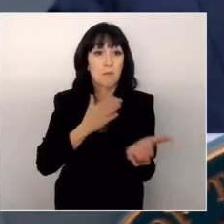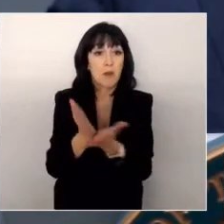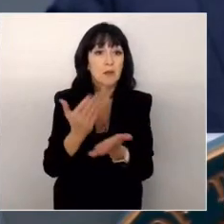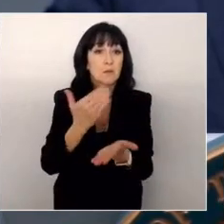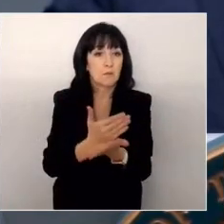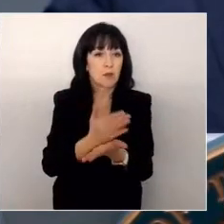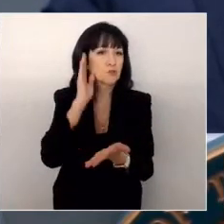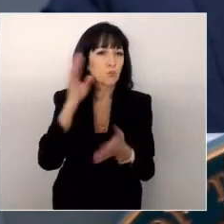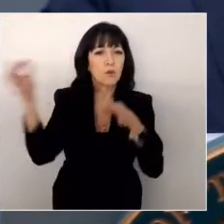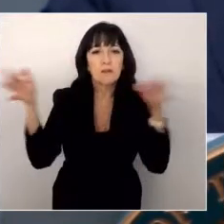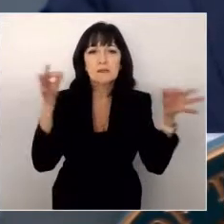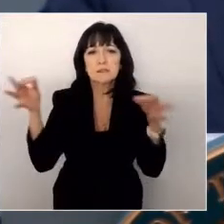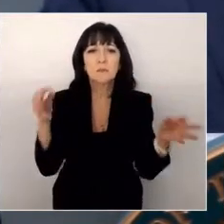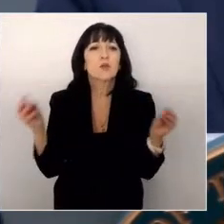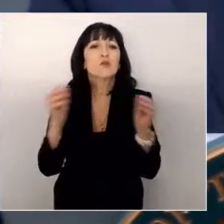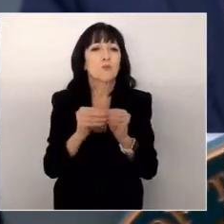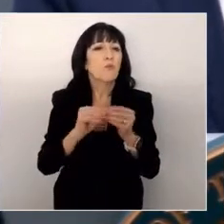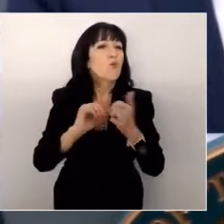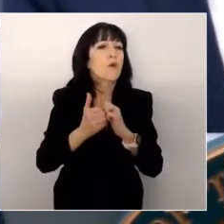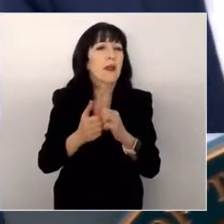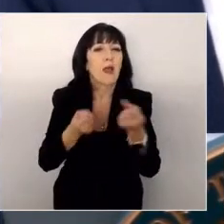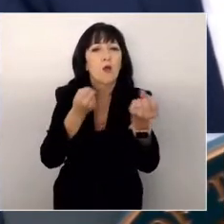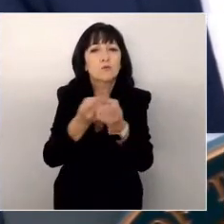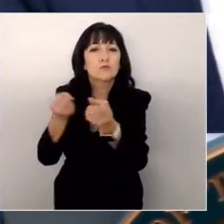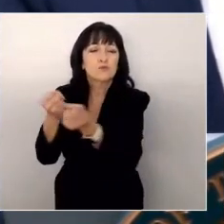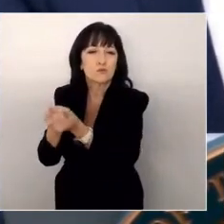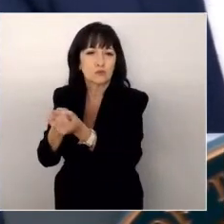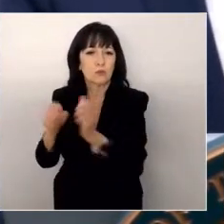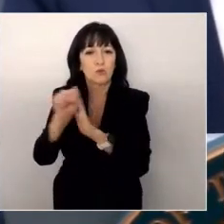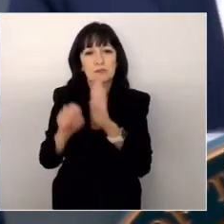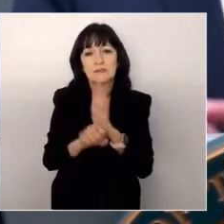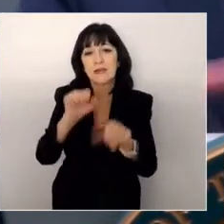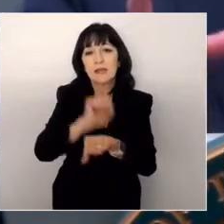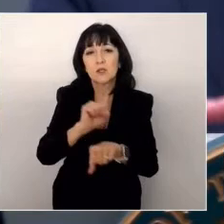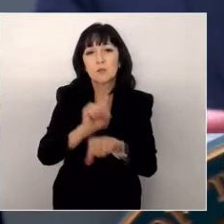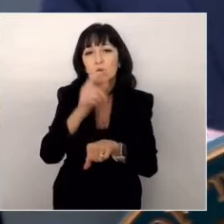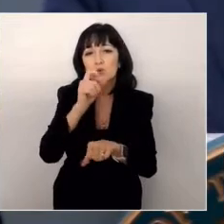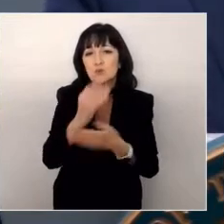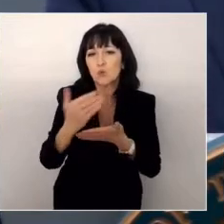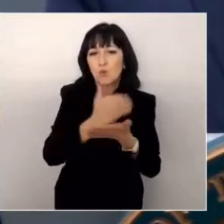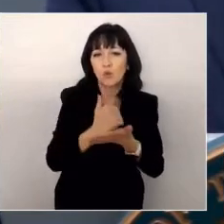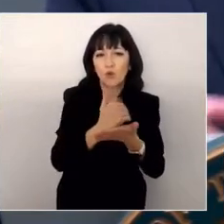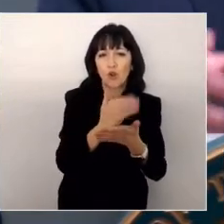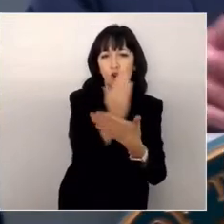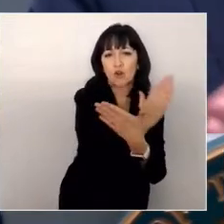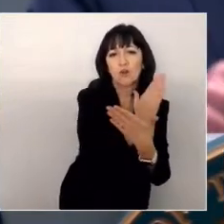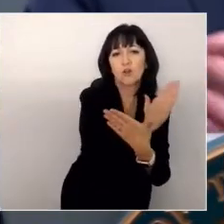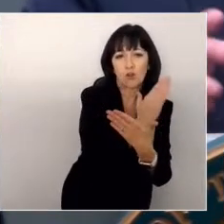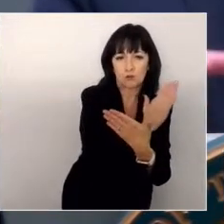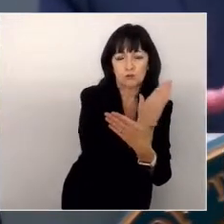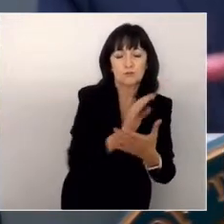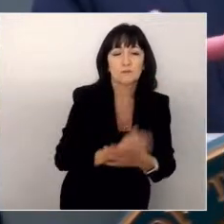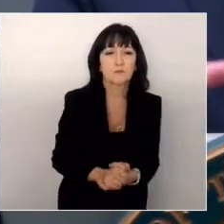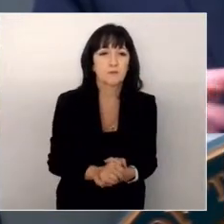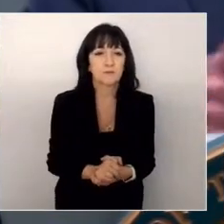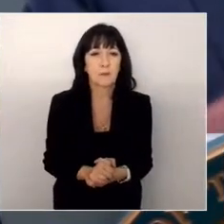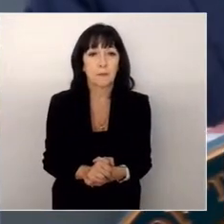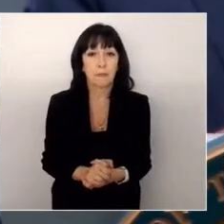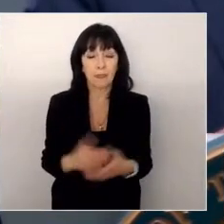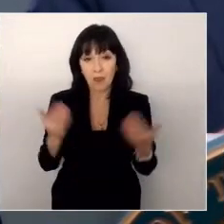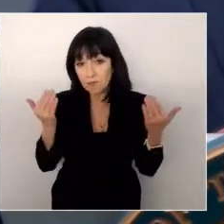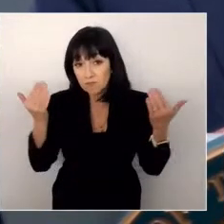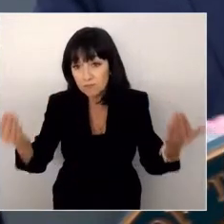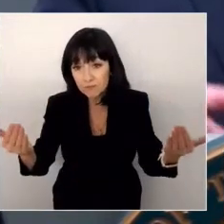state employees on the lower end of the wage scale. Going forward, building a workforce ready for jobs